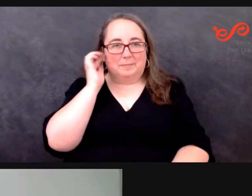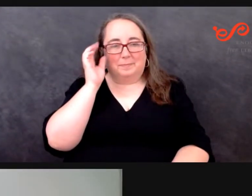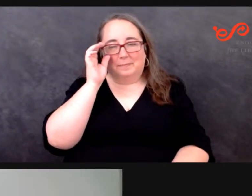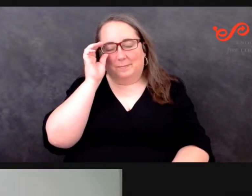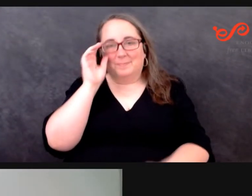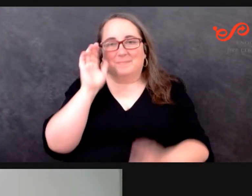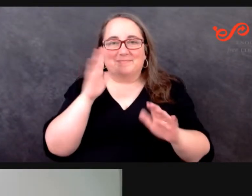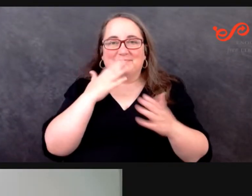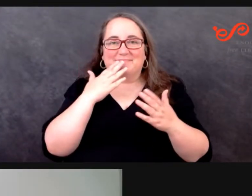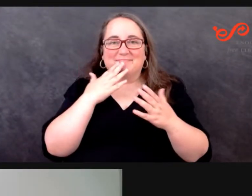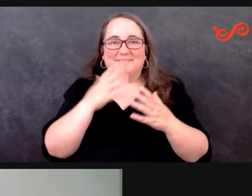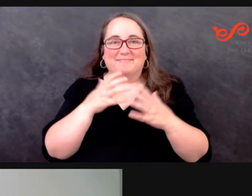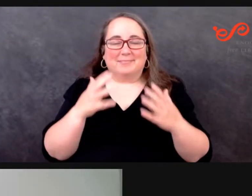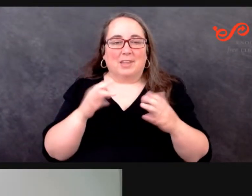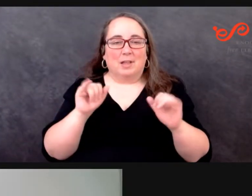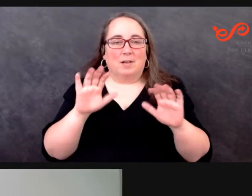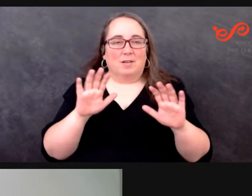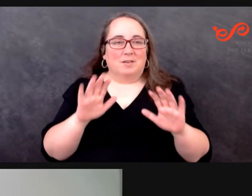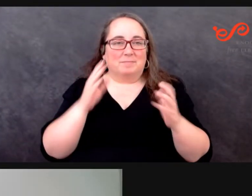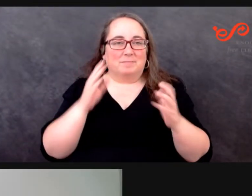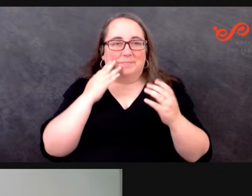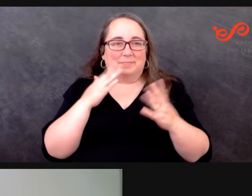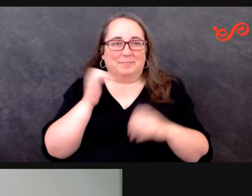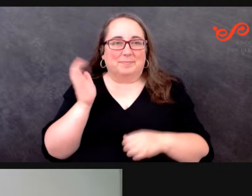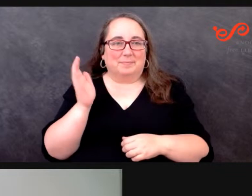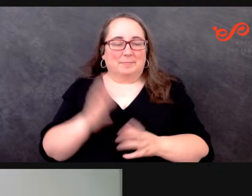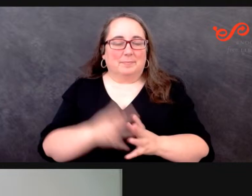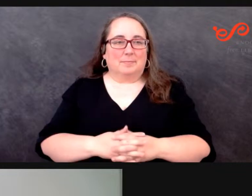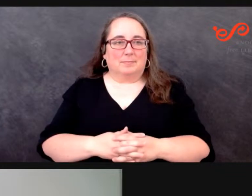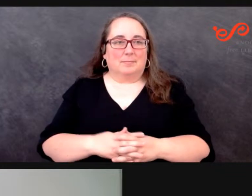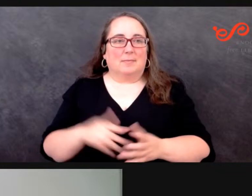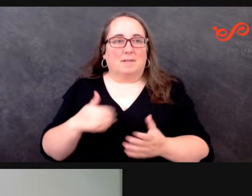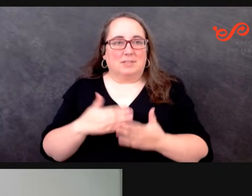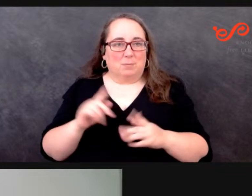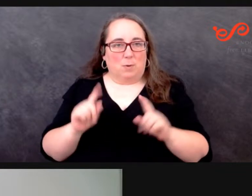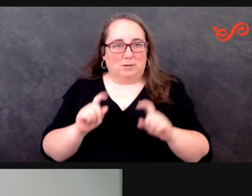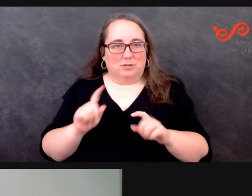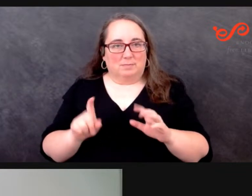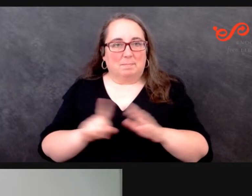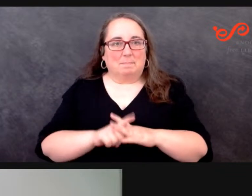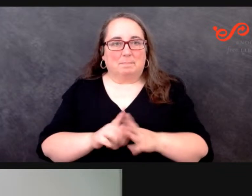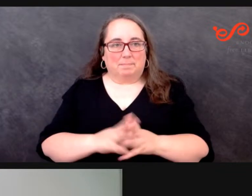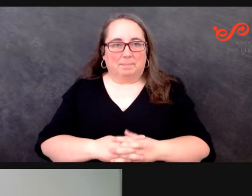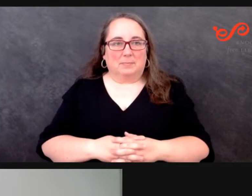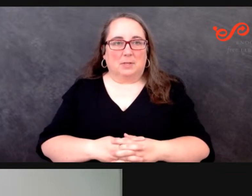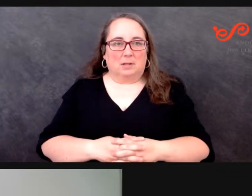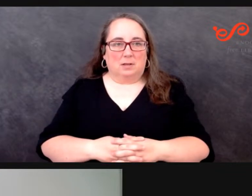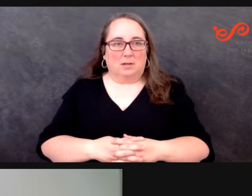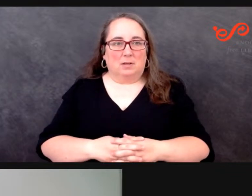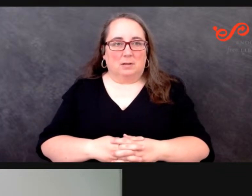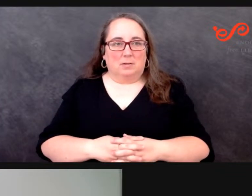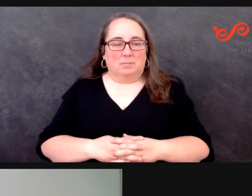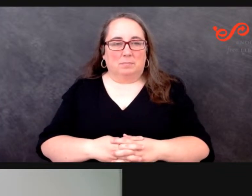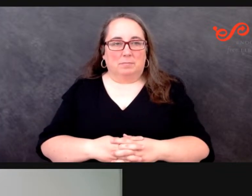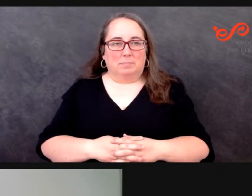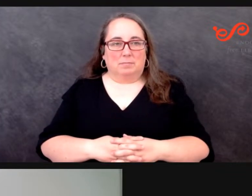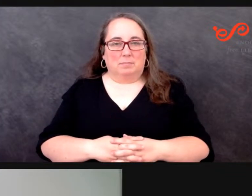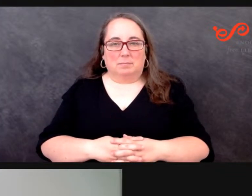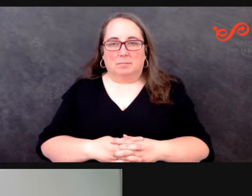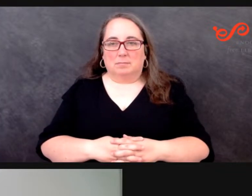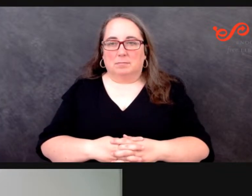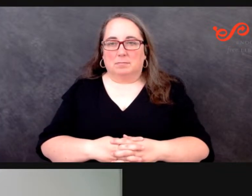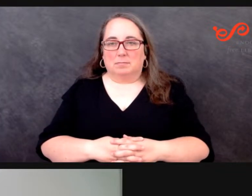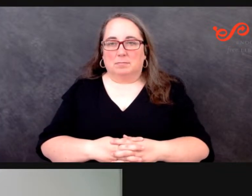Great. Thank you so much. That was such an informative presentation. We do have some questions that came through social media. You kind